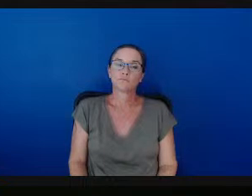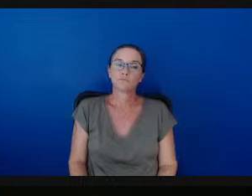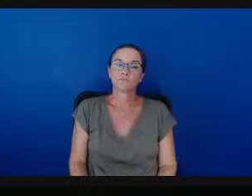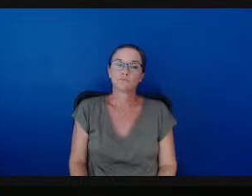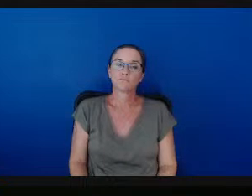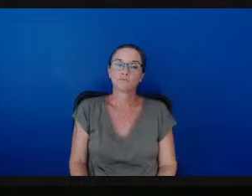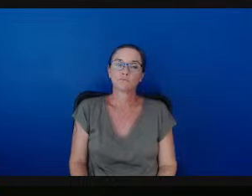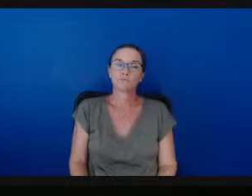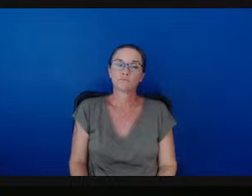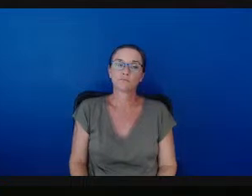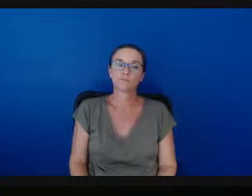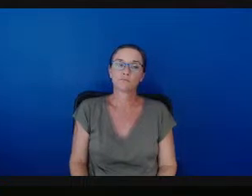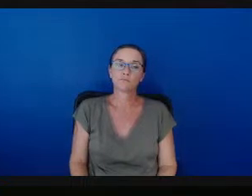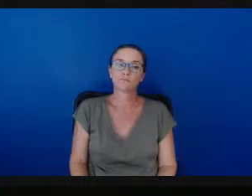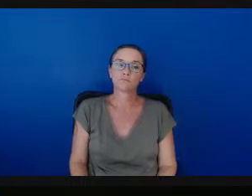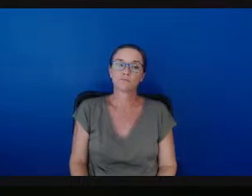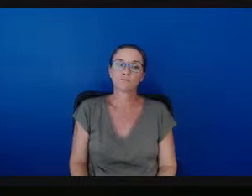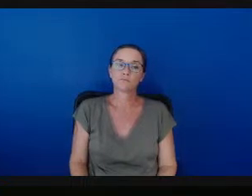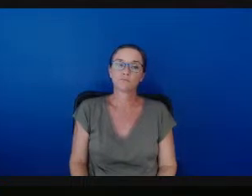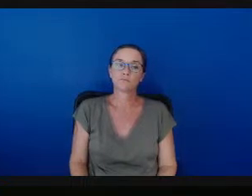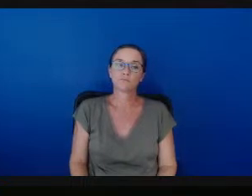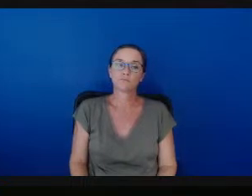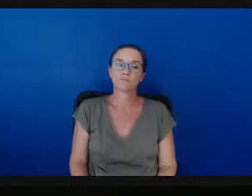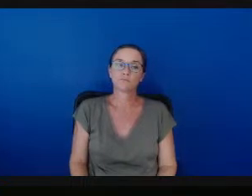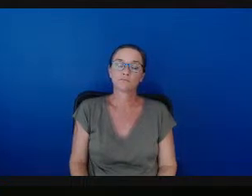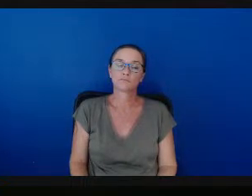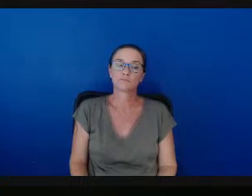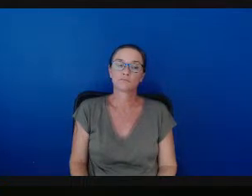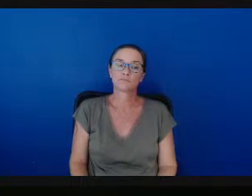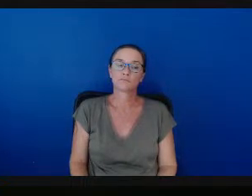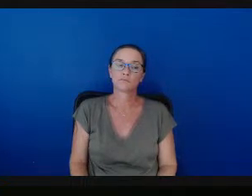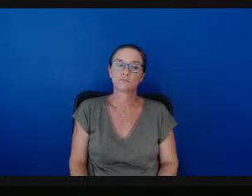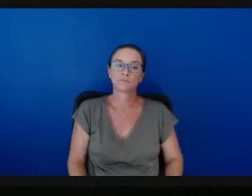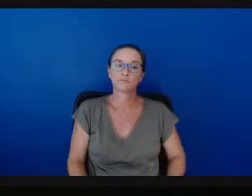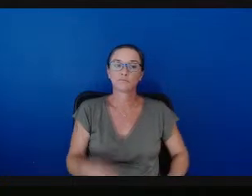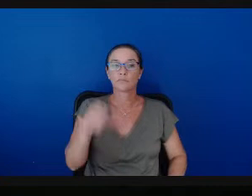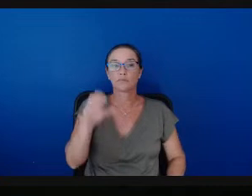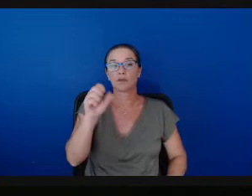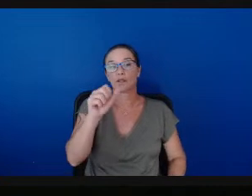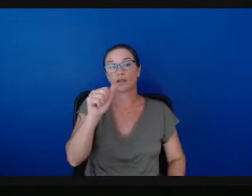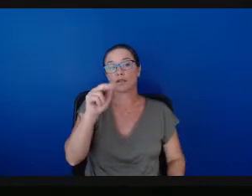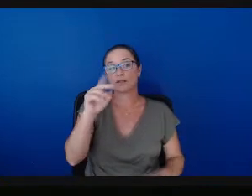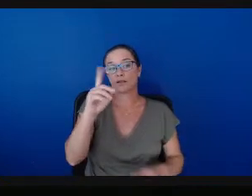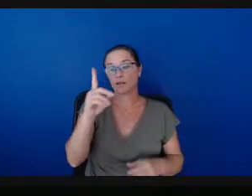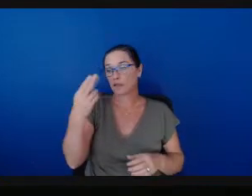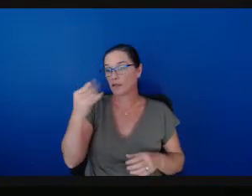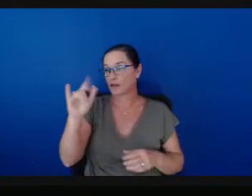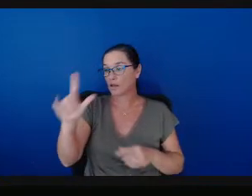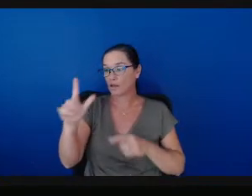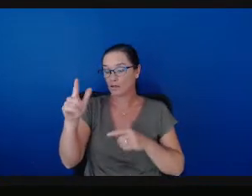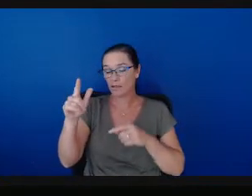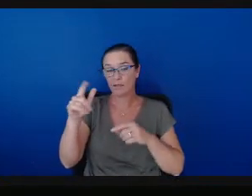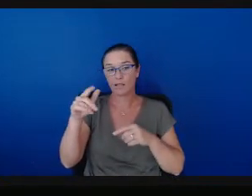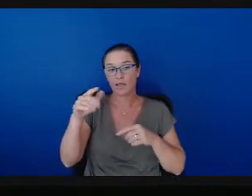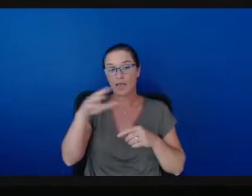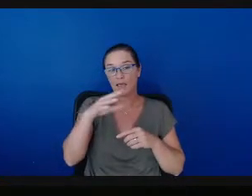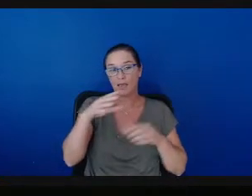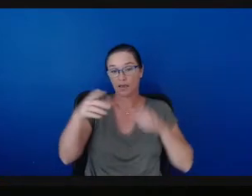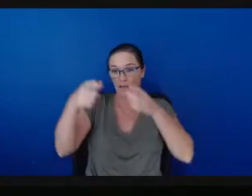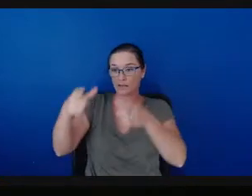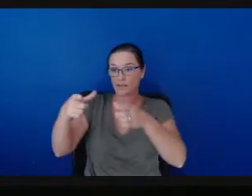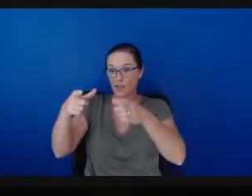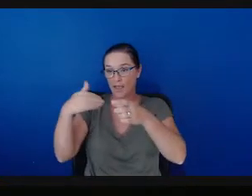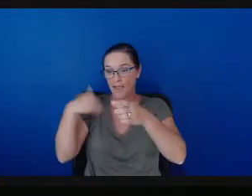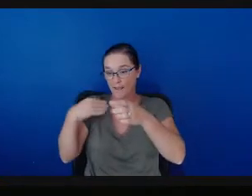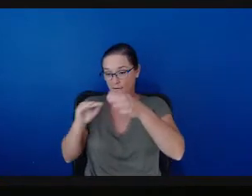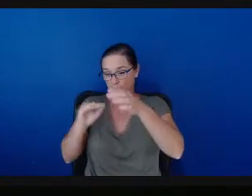Let's see here. Is the area around Sandhill magma storage that fuels the caldera eruptions? So yes, there are multiple chambers of magma in the caldera, shallow under the center